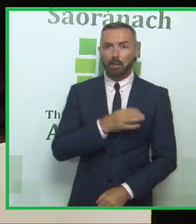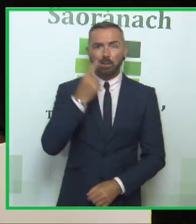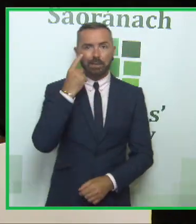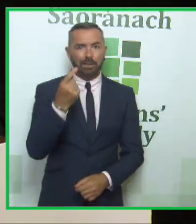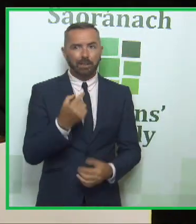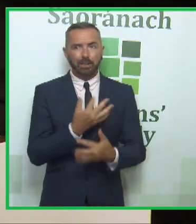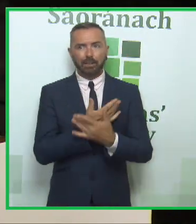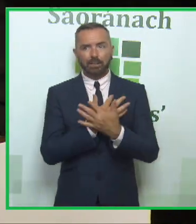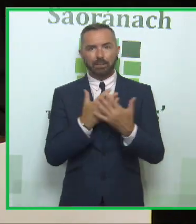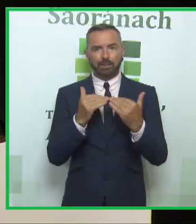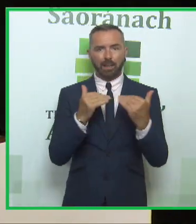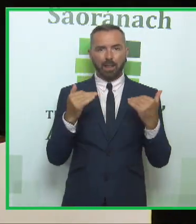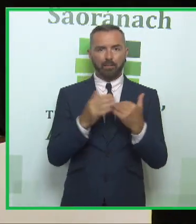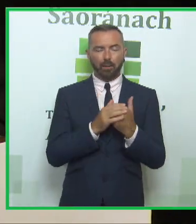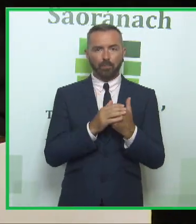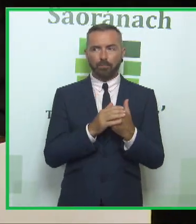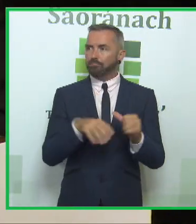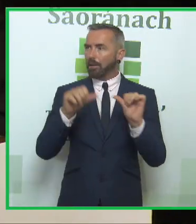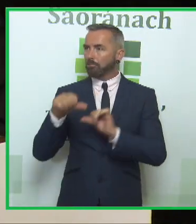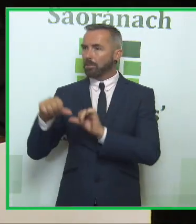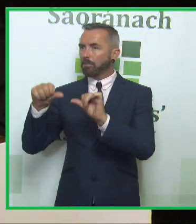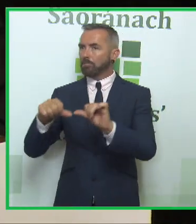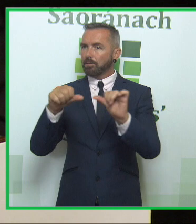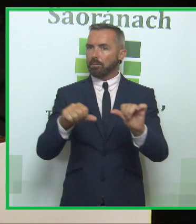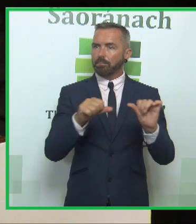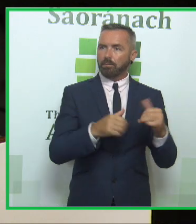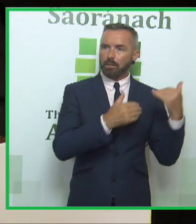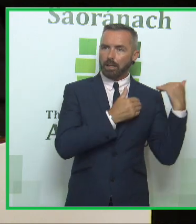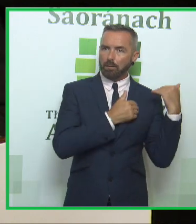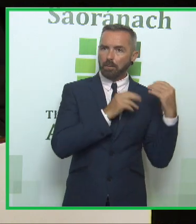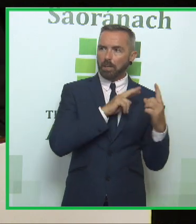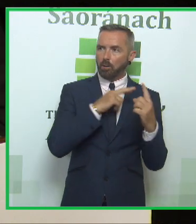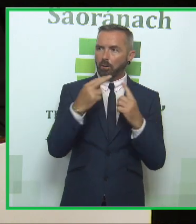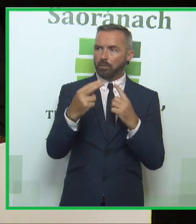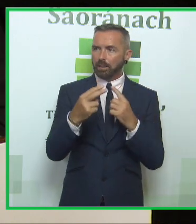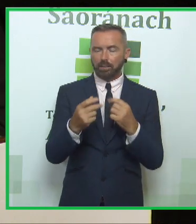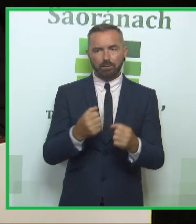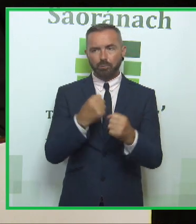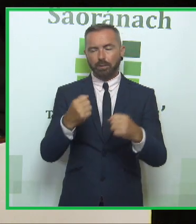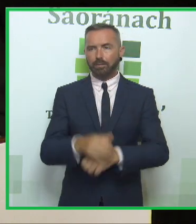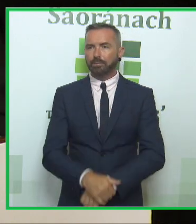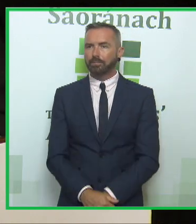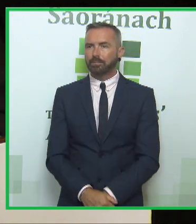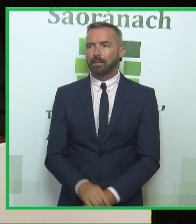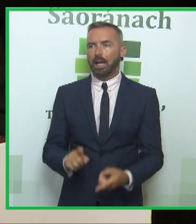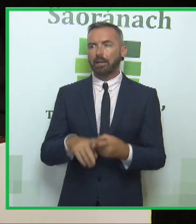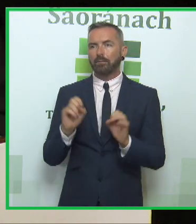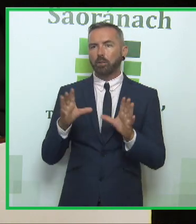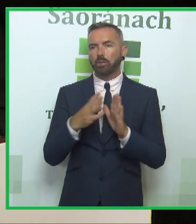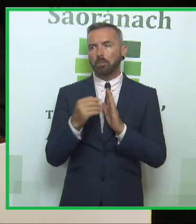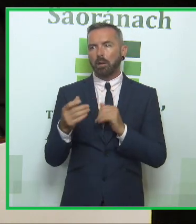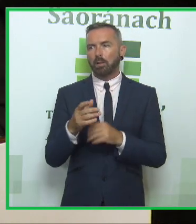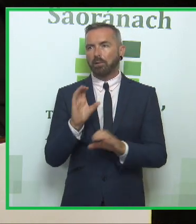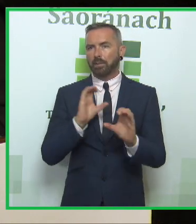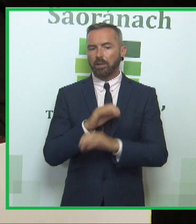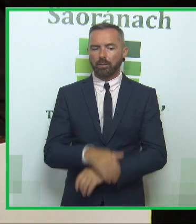reinforcement coming from the tables, accountability, oversight, again, coming through strong, and the models of care.